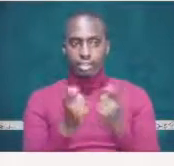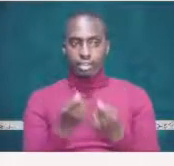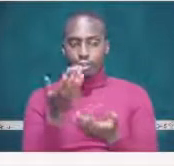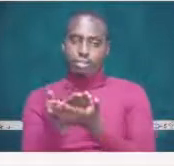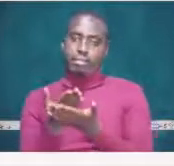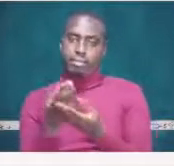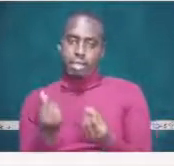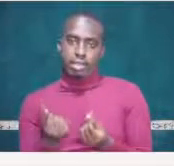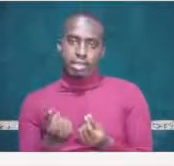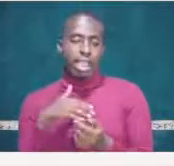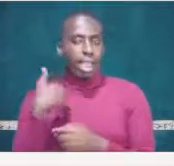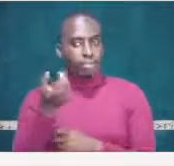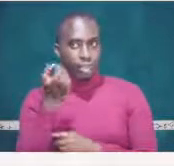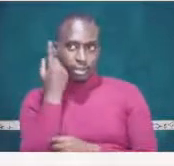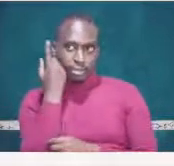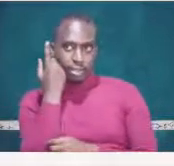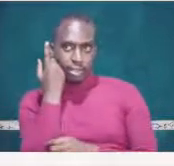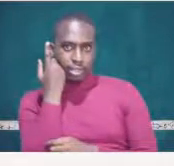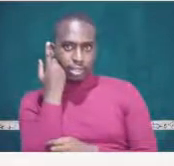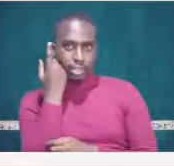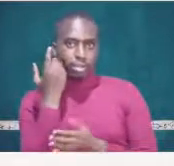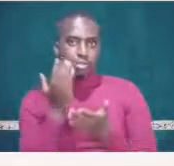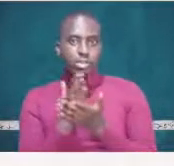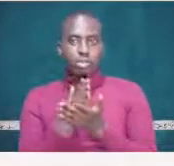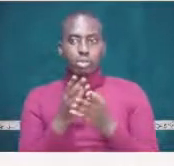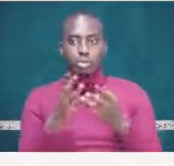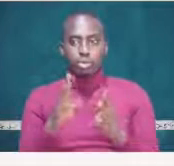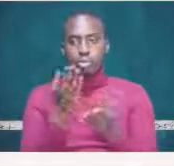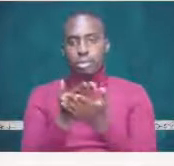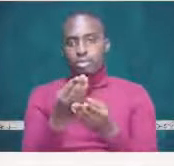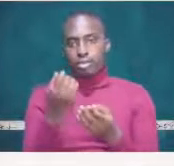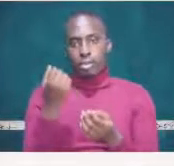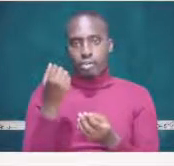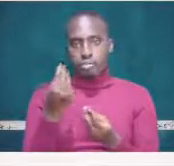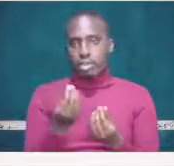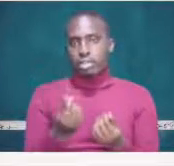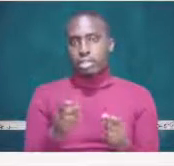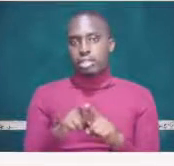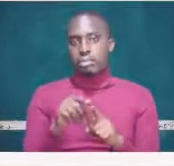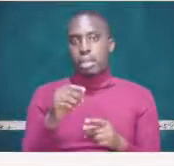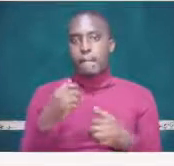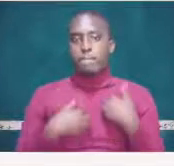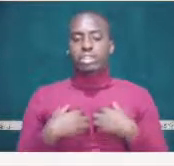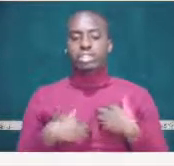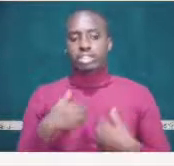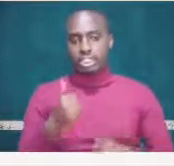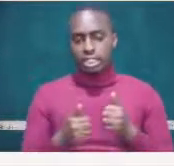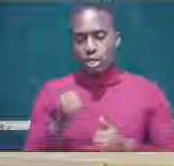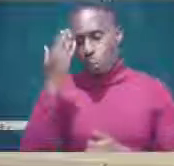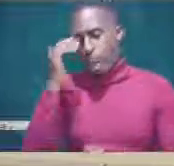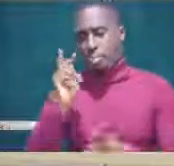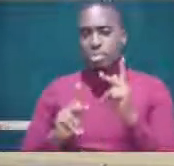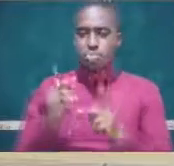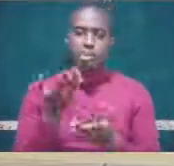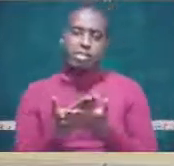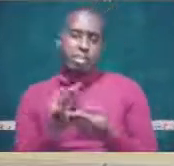money, after understanding the concept of demand for money, their motives. Why do people demand